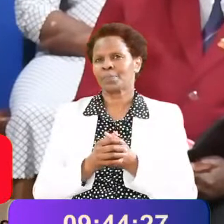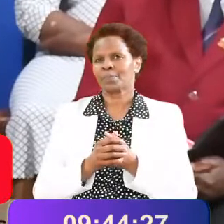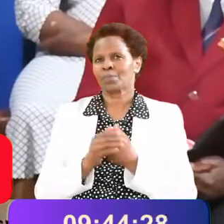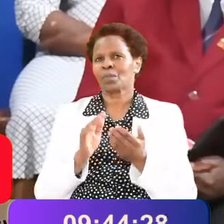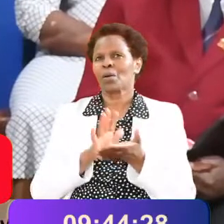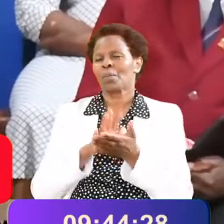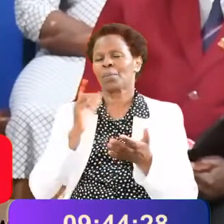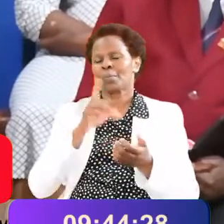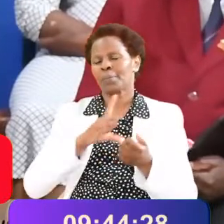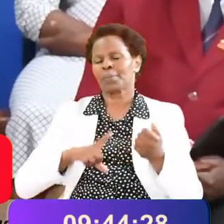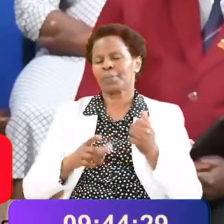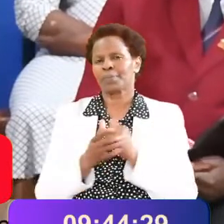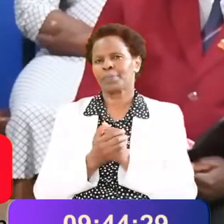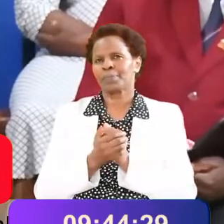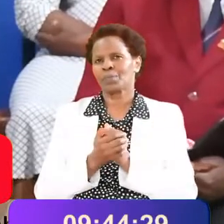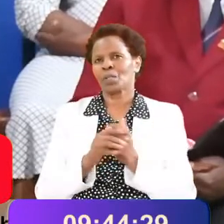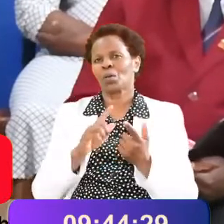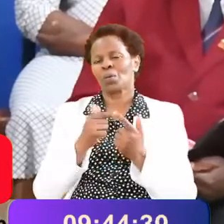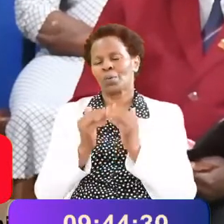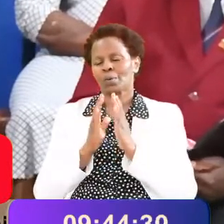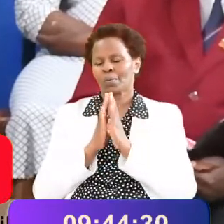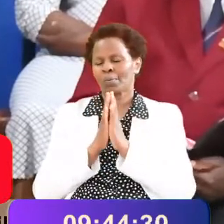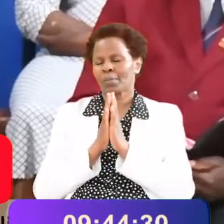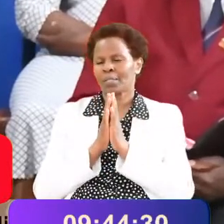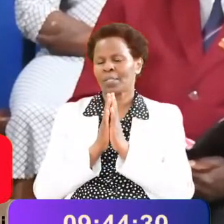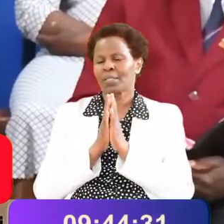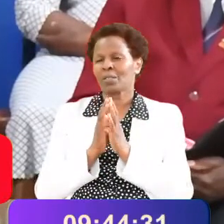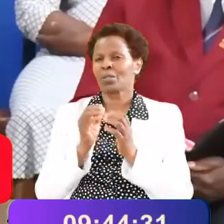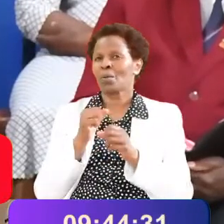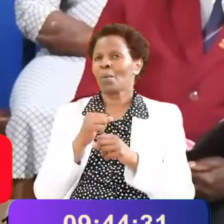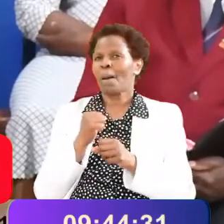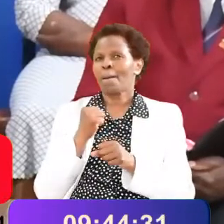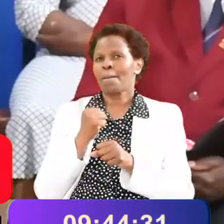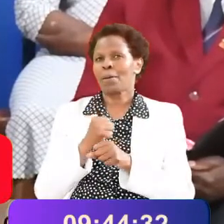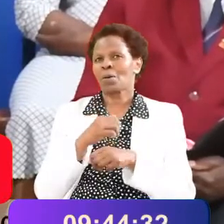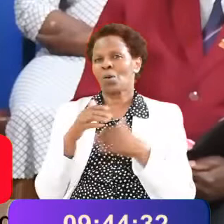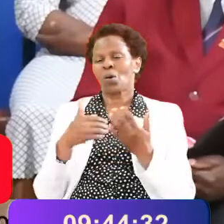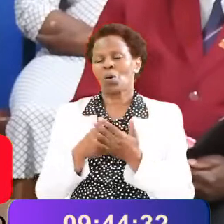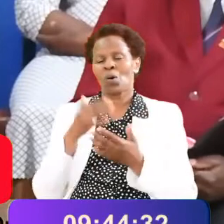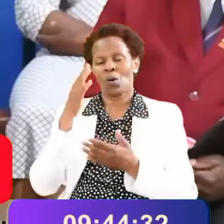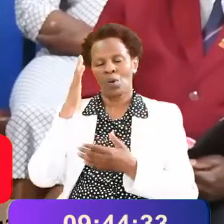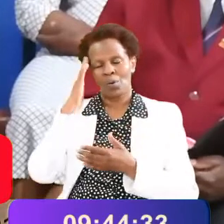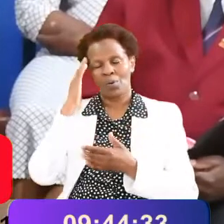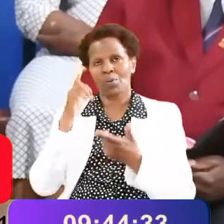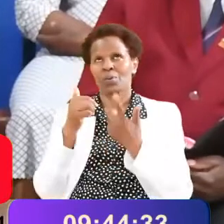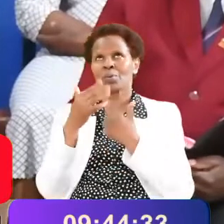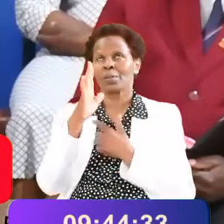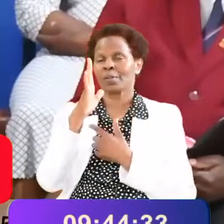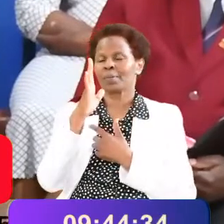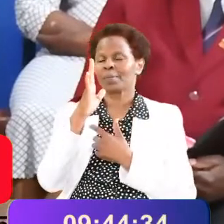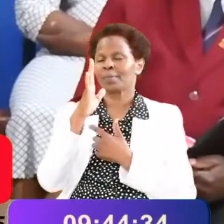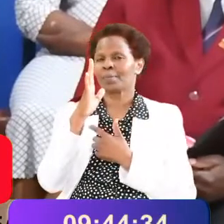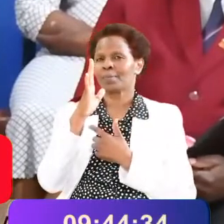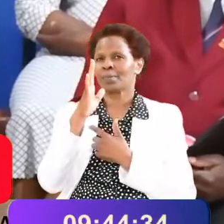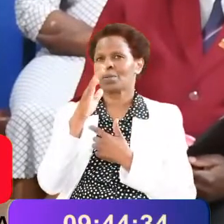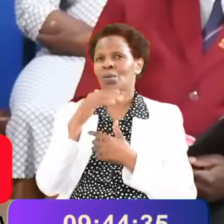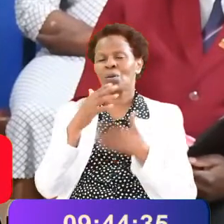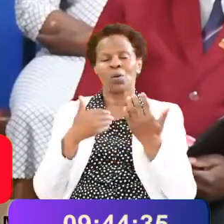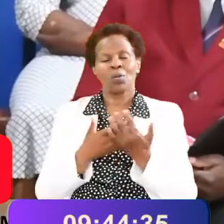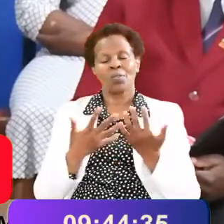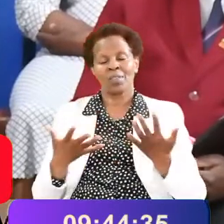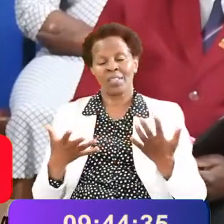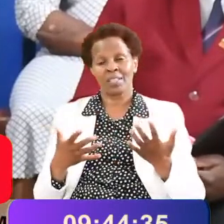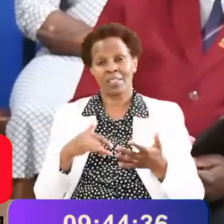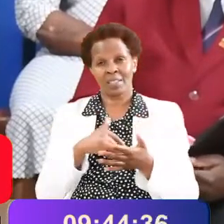Lord. So when we pray and we make our request known unto God, and we can ask ourselves this morning, is that the thing that is making you